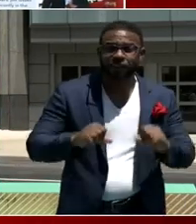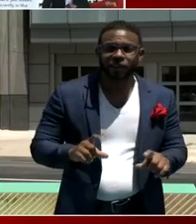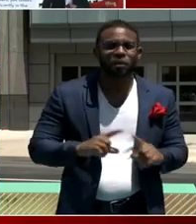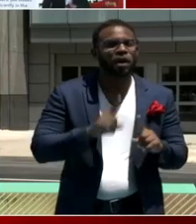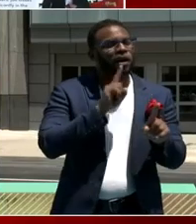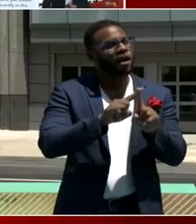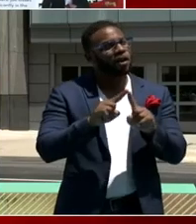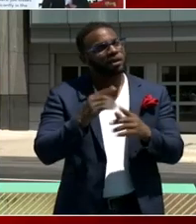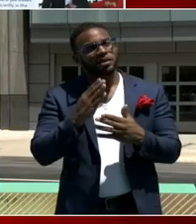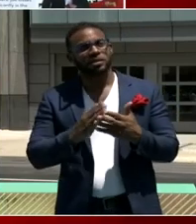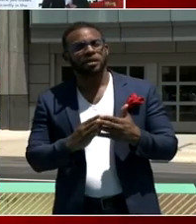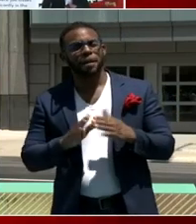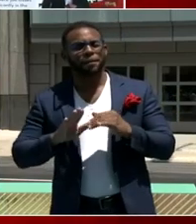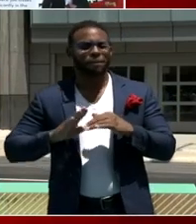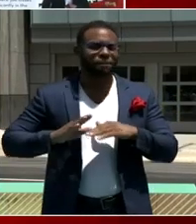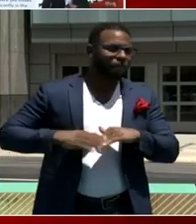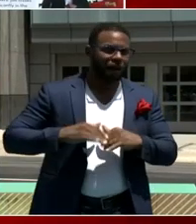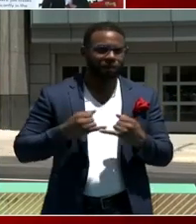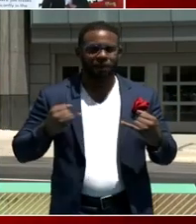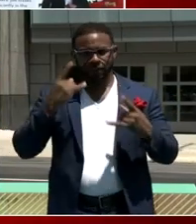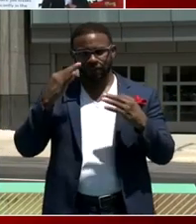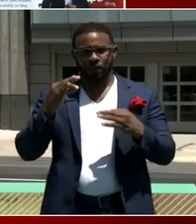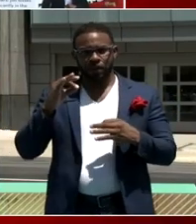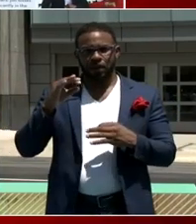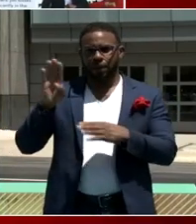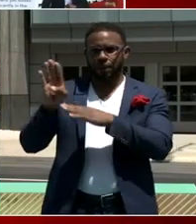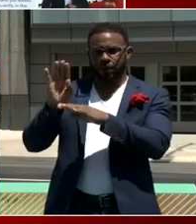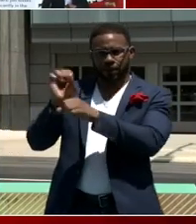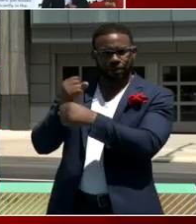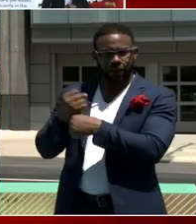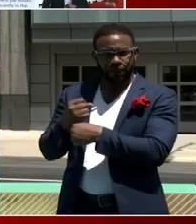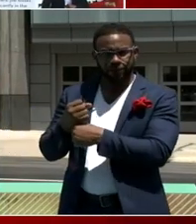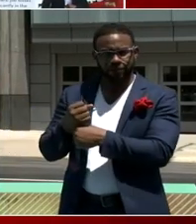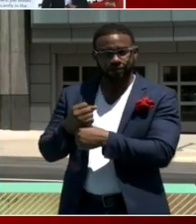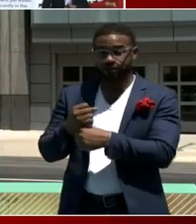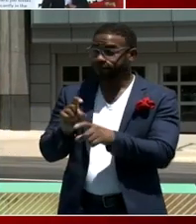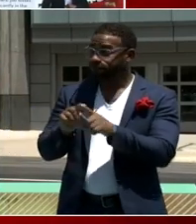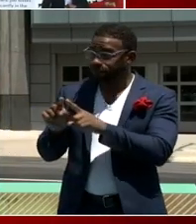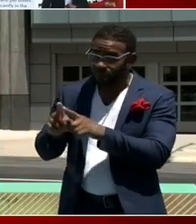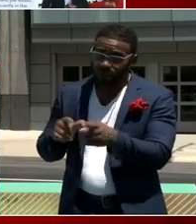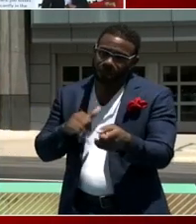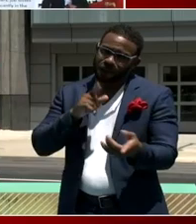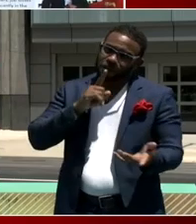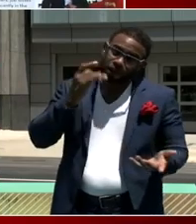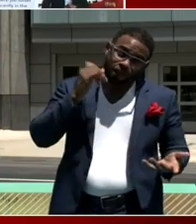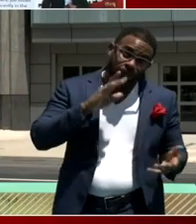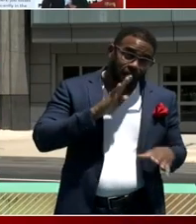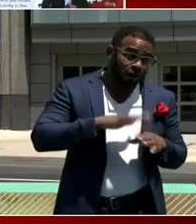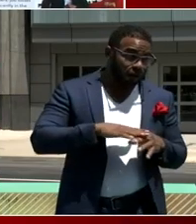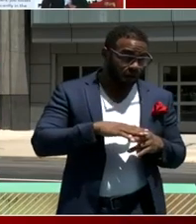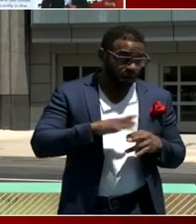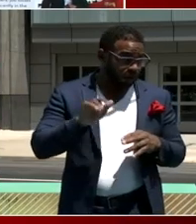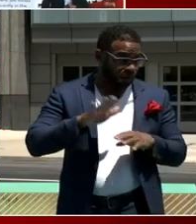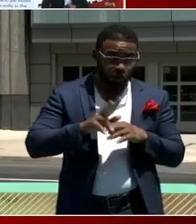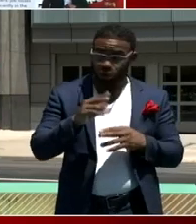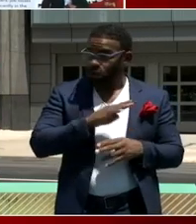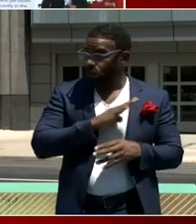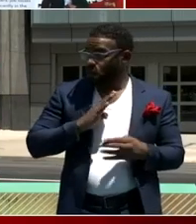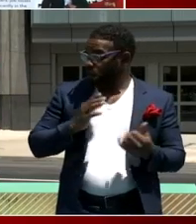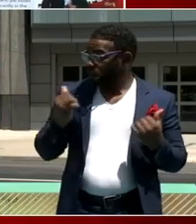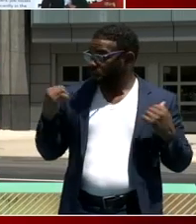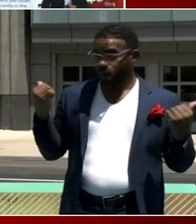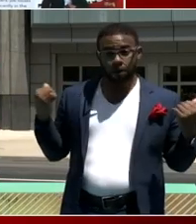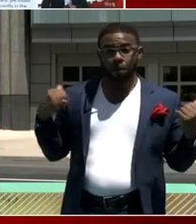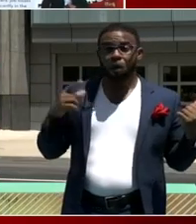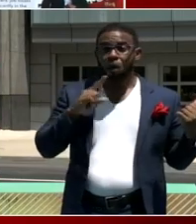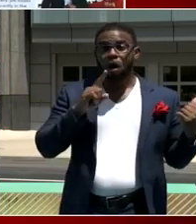But there are also some bottom line decisions that corporations make. And I'm not sure if they're on these two boards, but